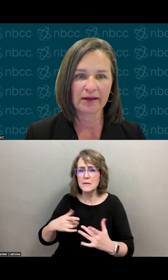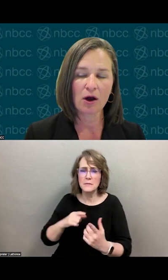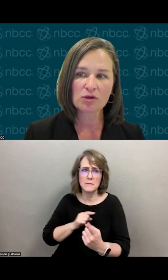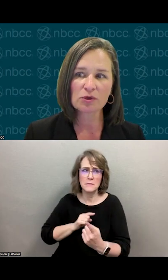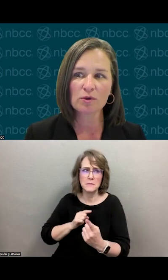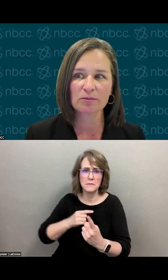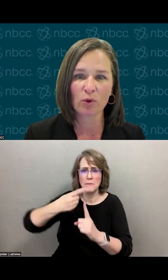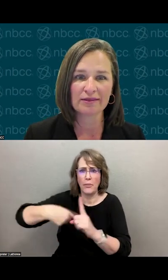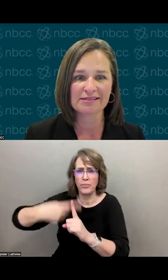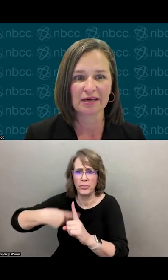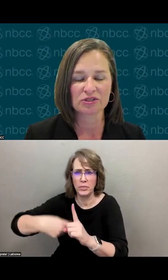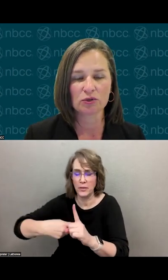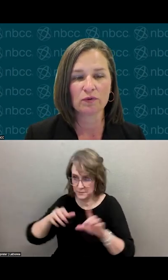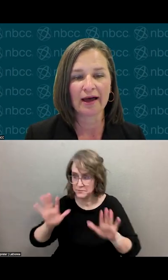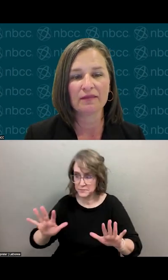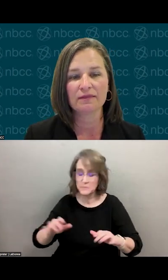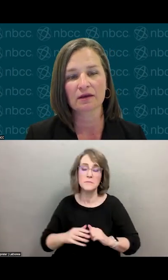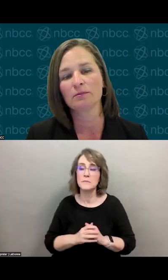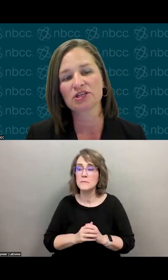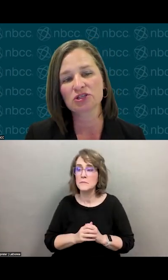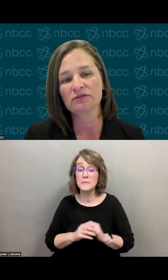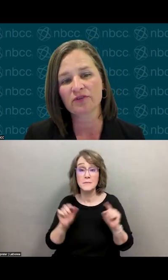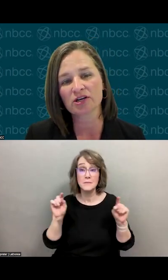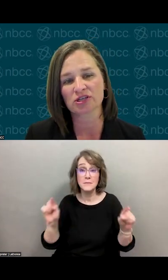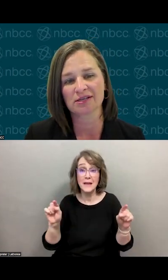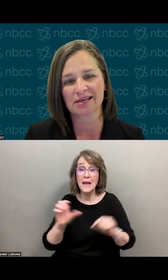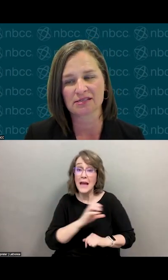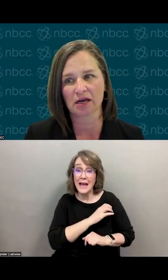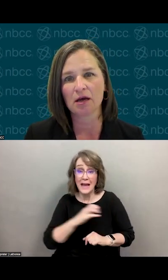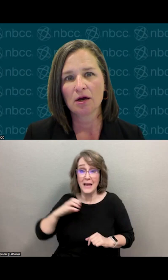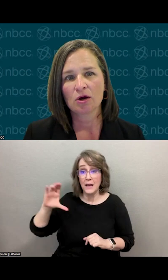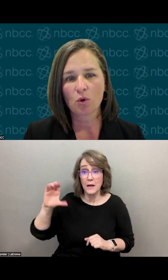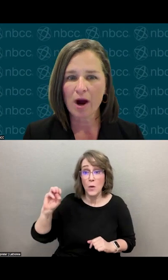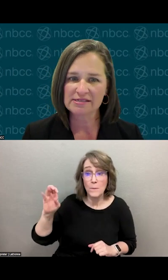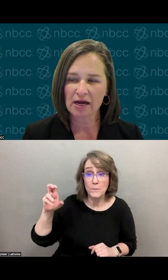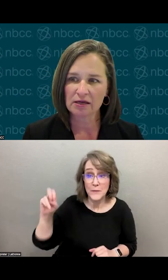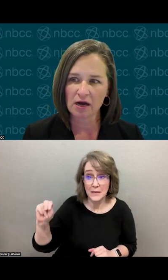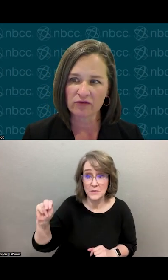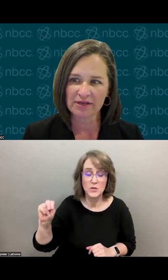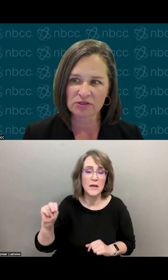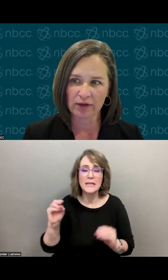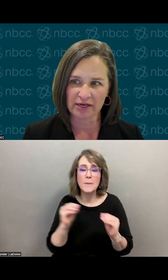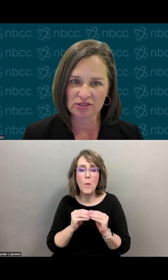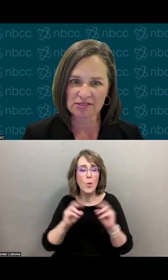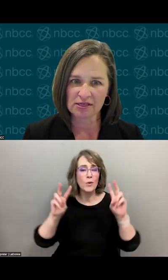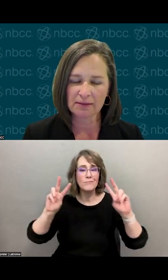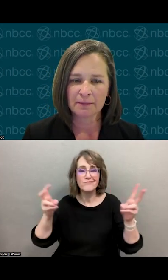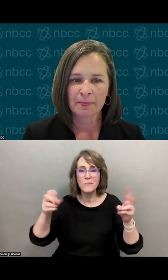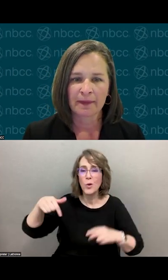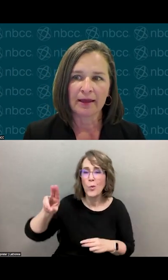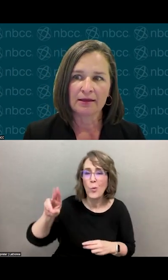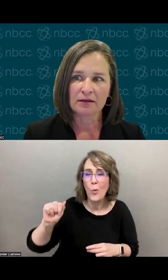now. And I also want to point this out too, that the commission functions as a quasi-governmental